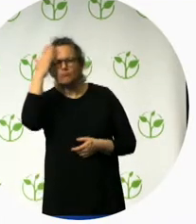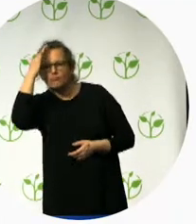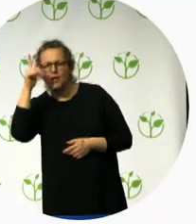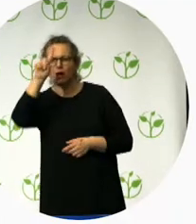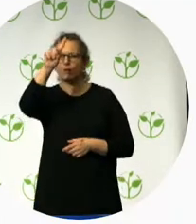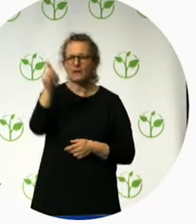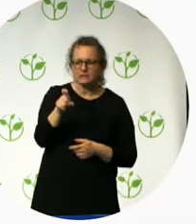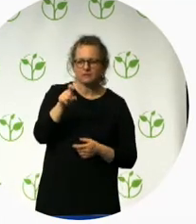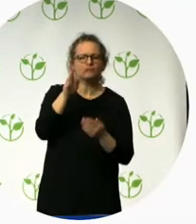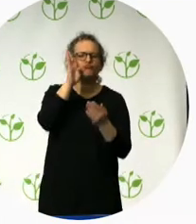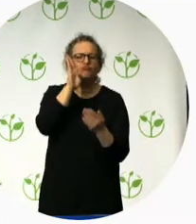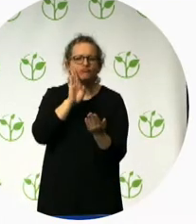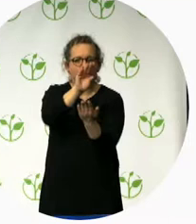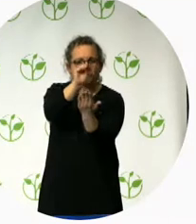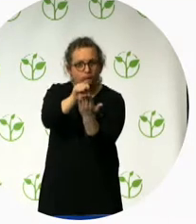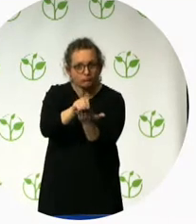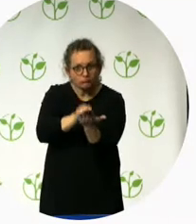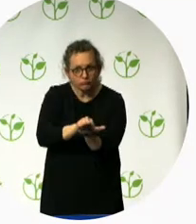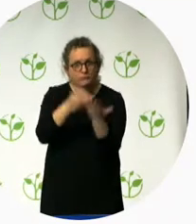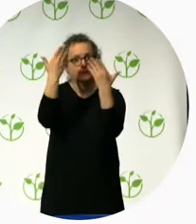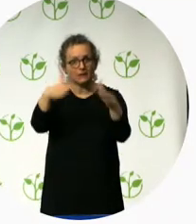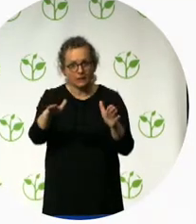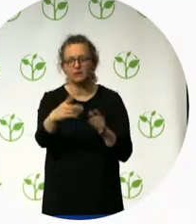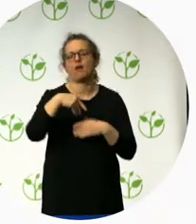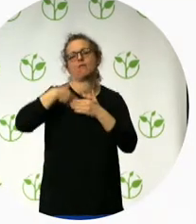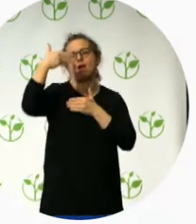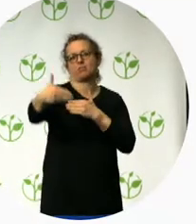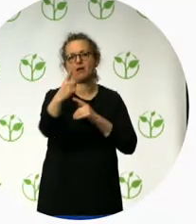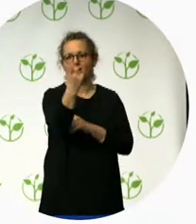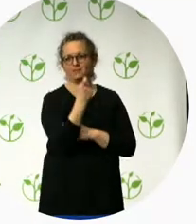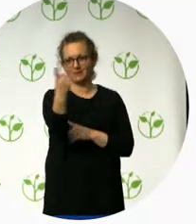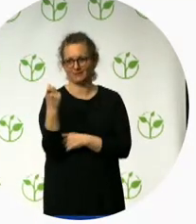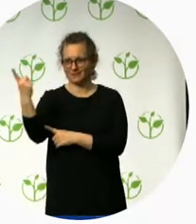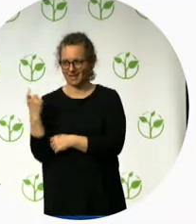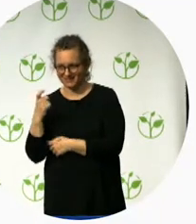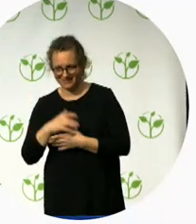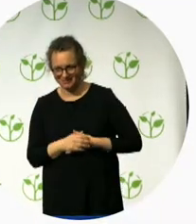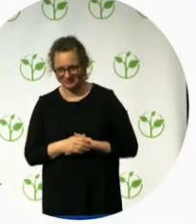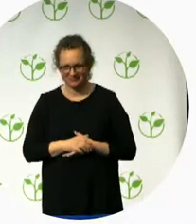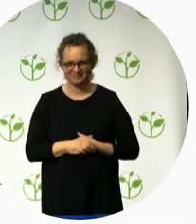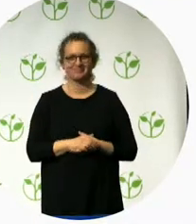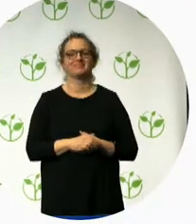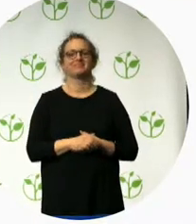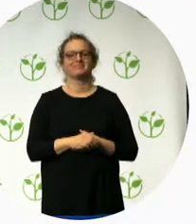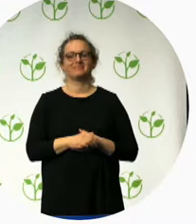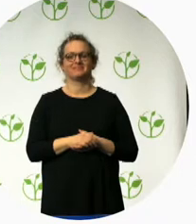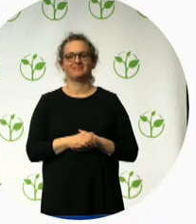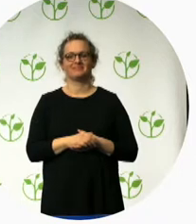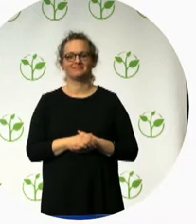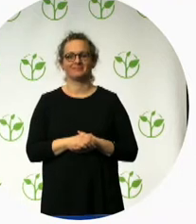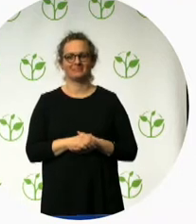ask Lasanti Daskan from Sri Lanka to introduce herself,